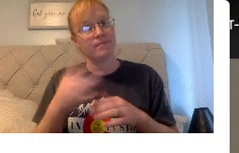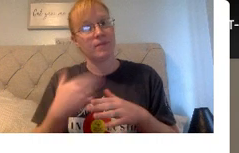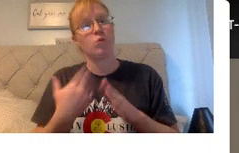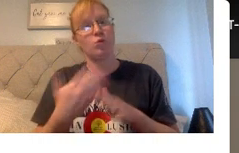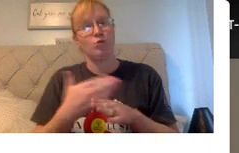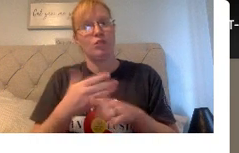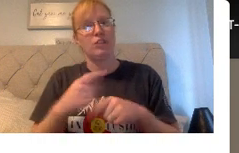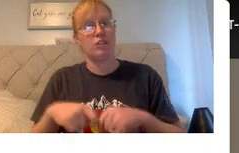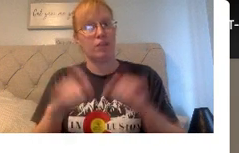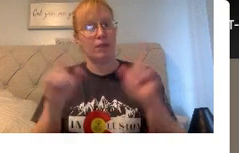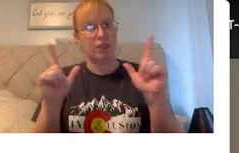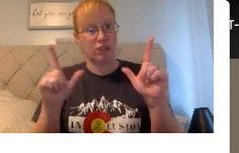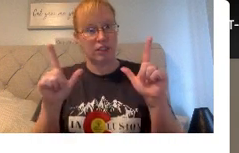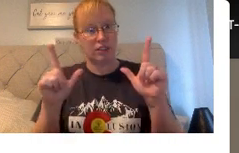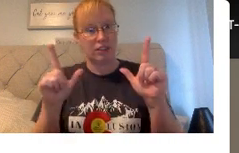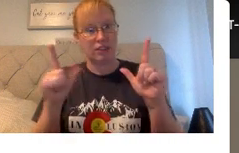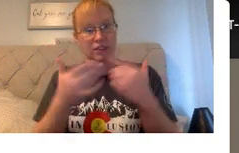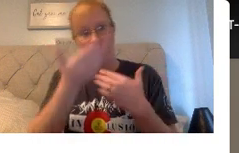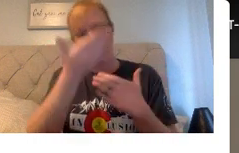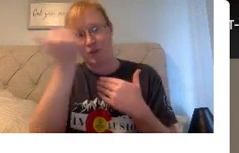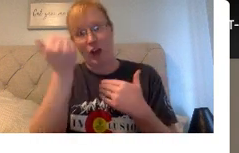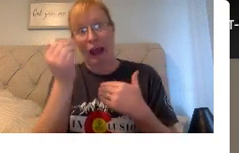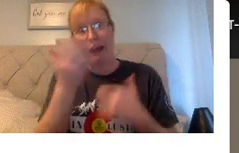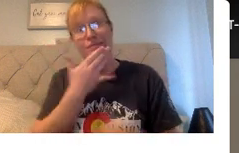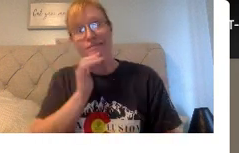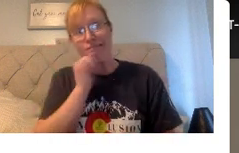screen. Almost forgot to do that.